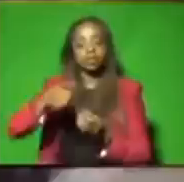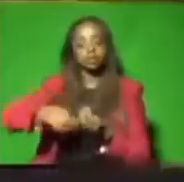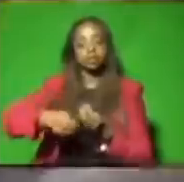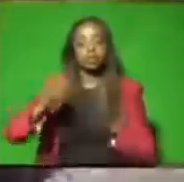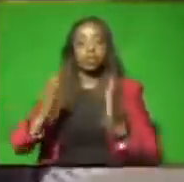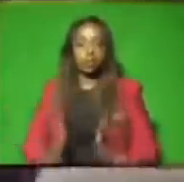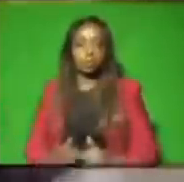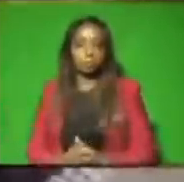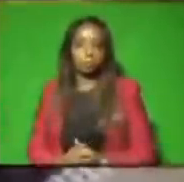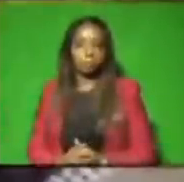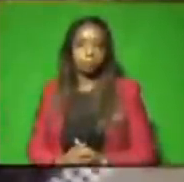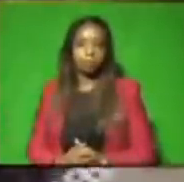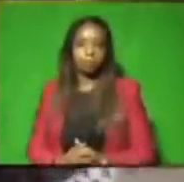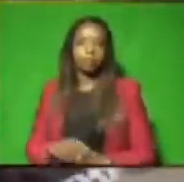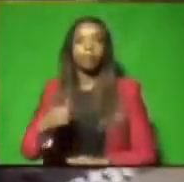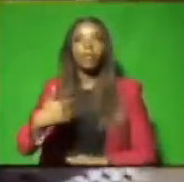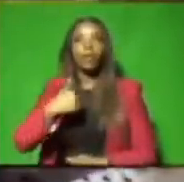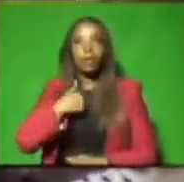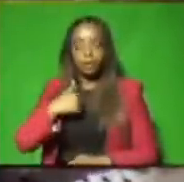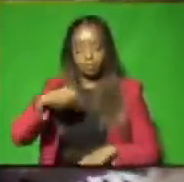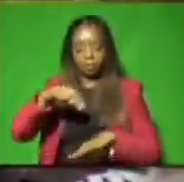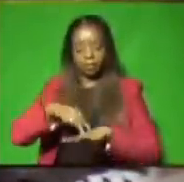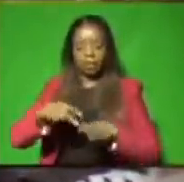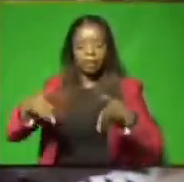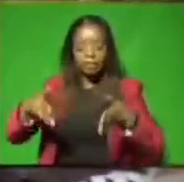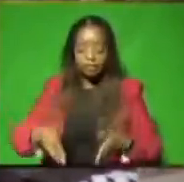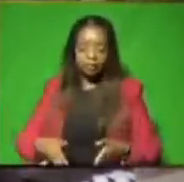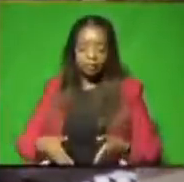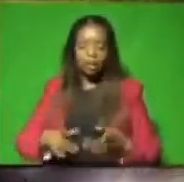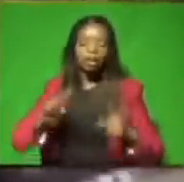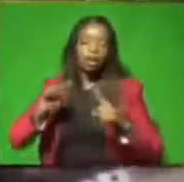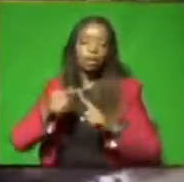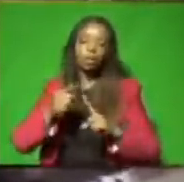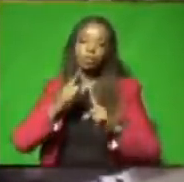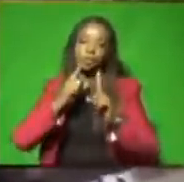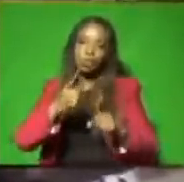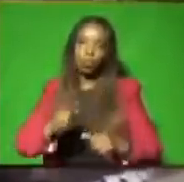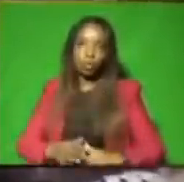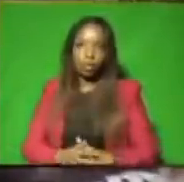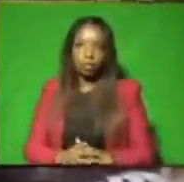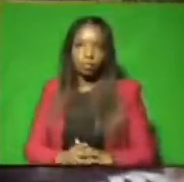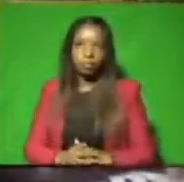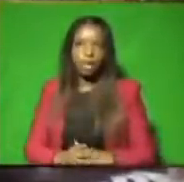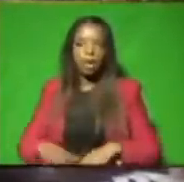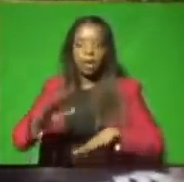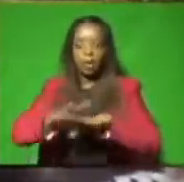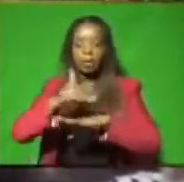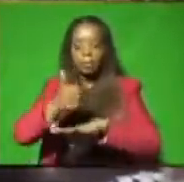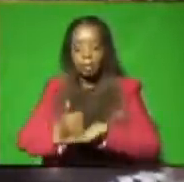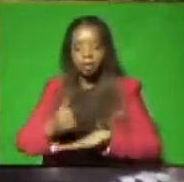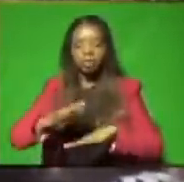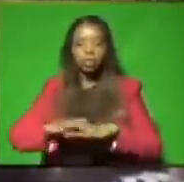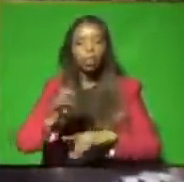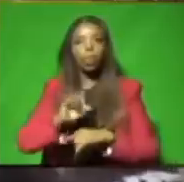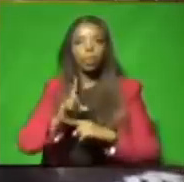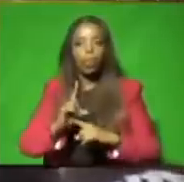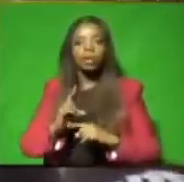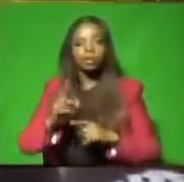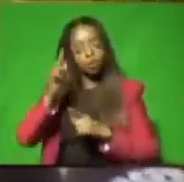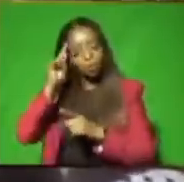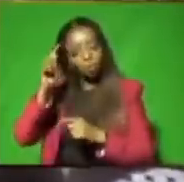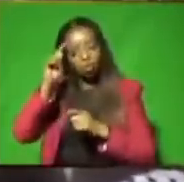I am standing on a point of order based on what the Honorable Malema said.